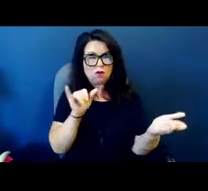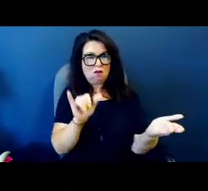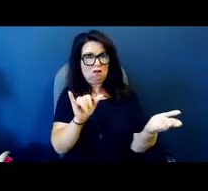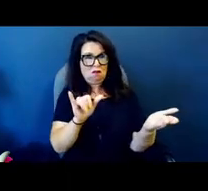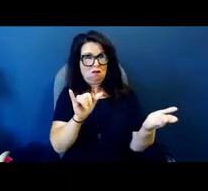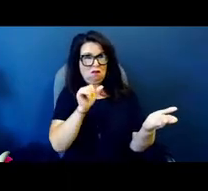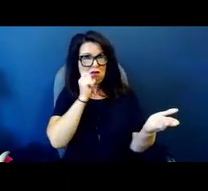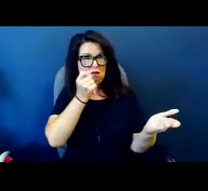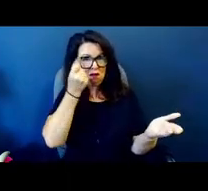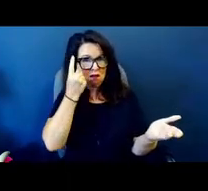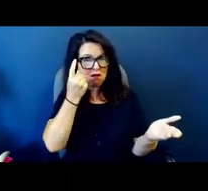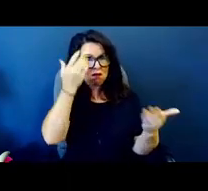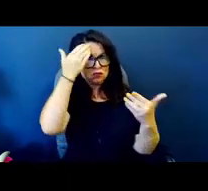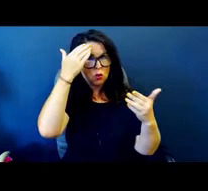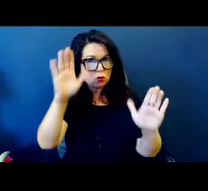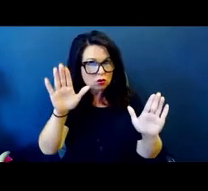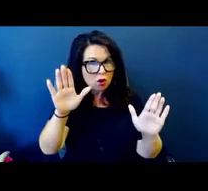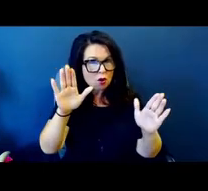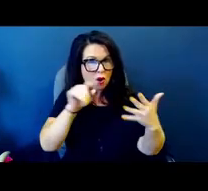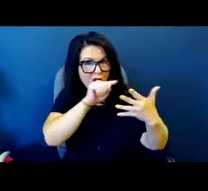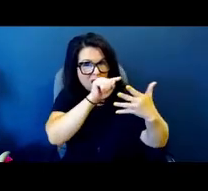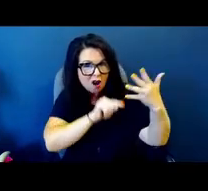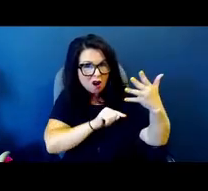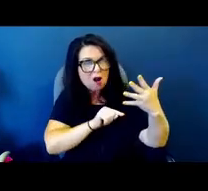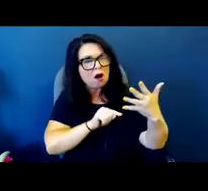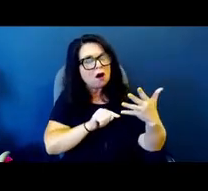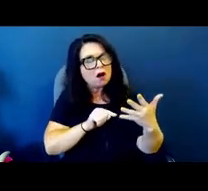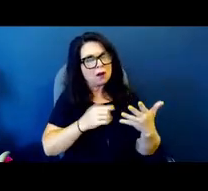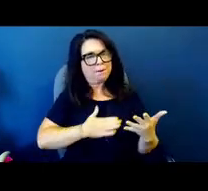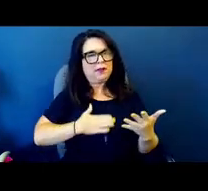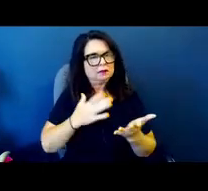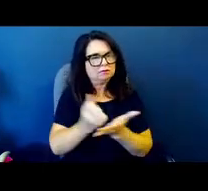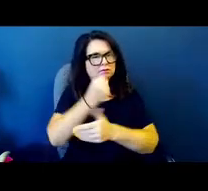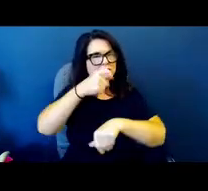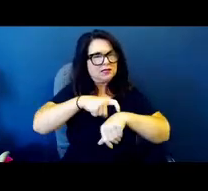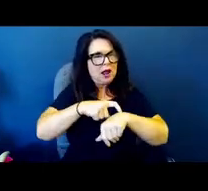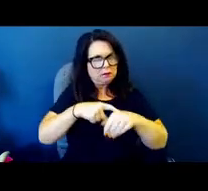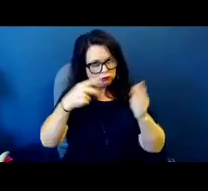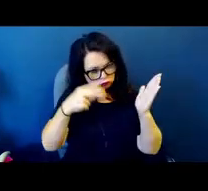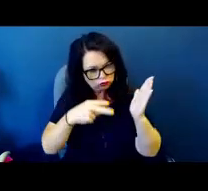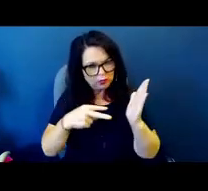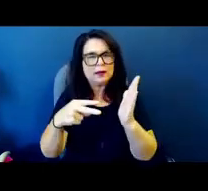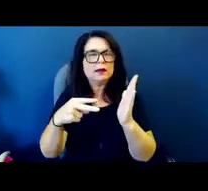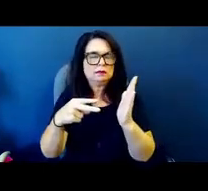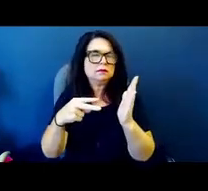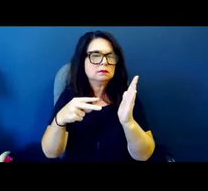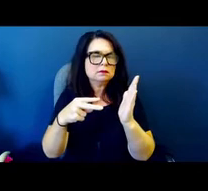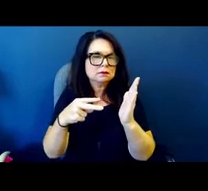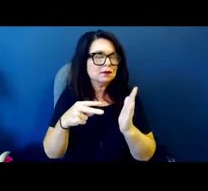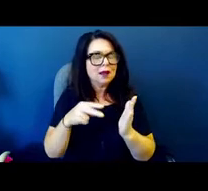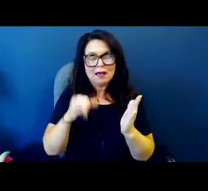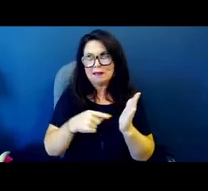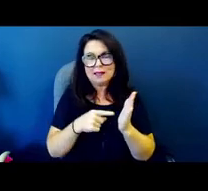of the law to take some time to read about it and learn about it, because it is the